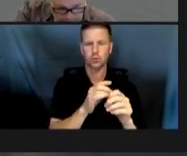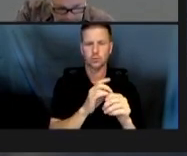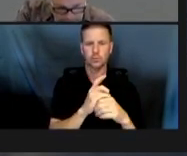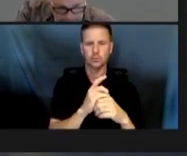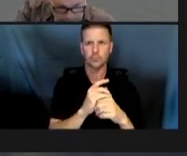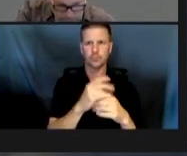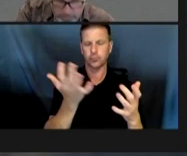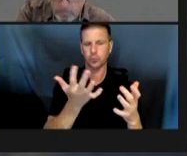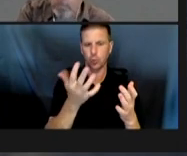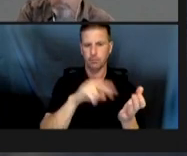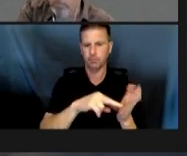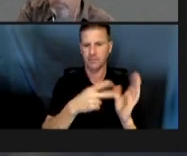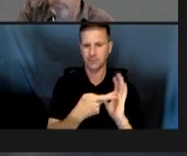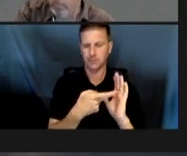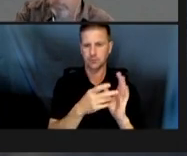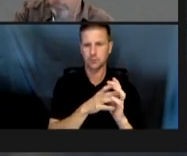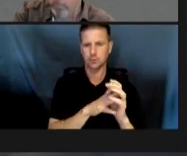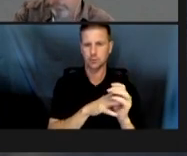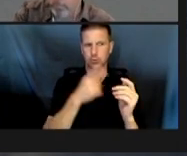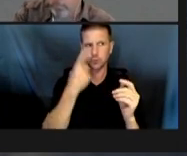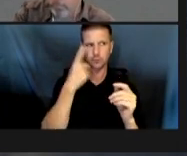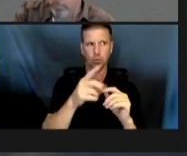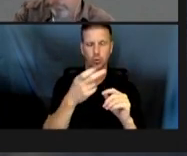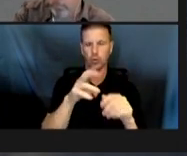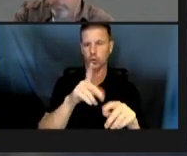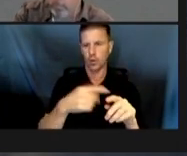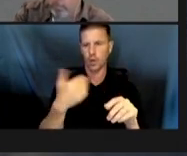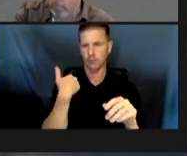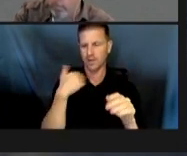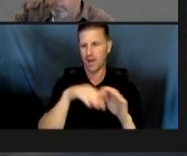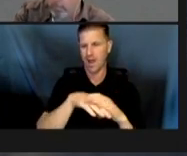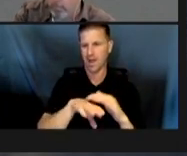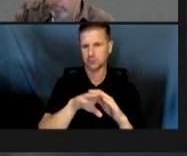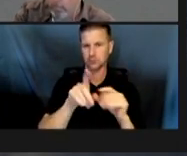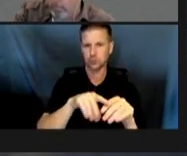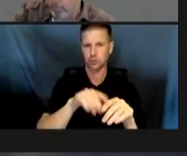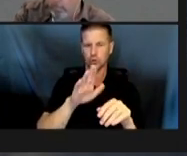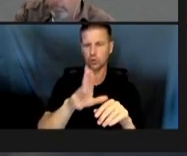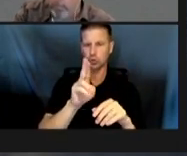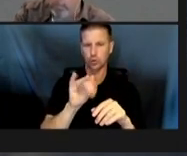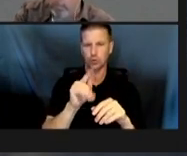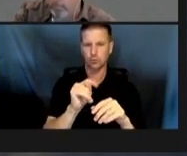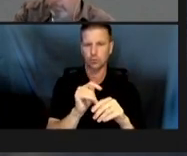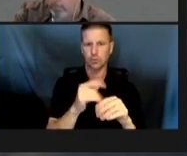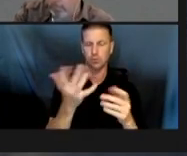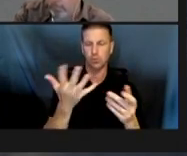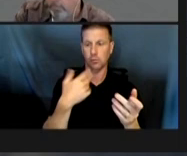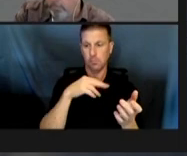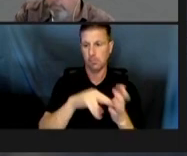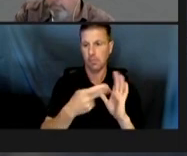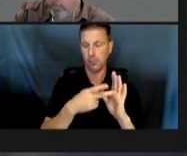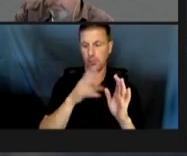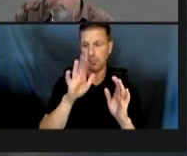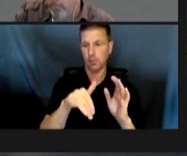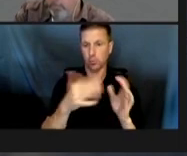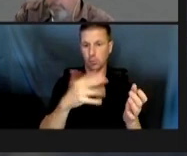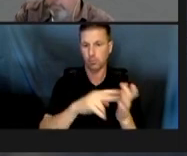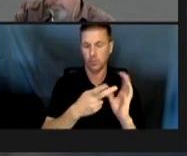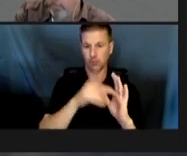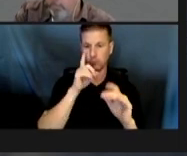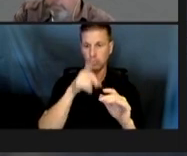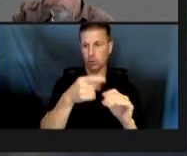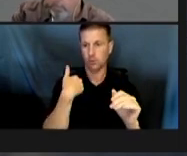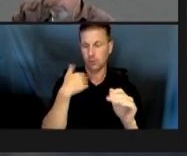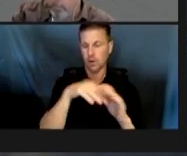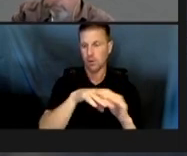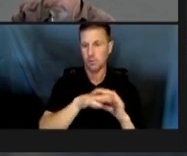what it means for her to have access to her unit. And what I mean by what it means for her to have access